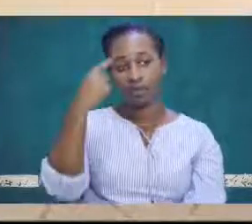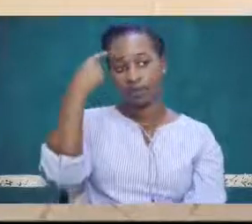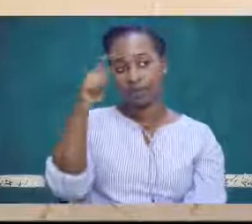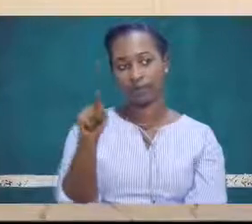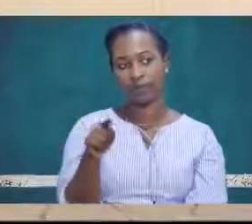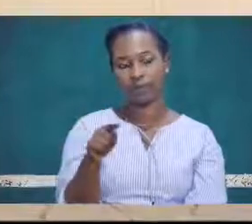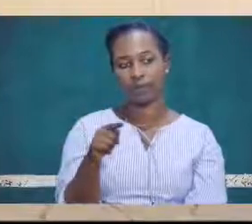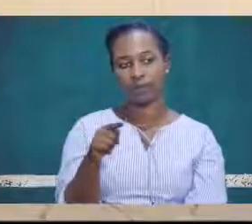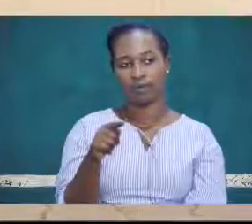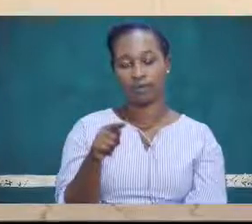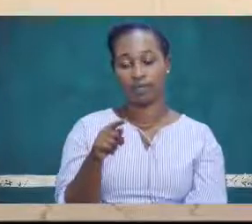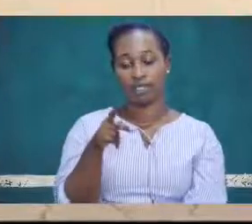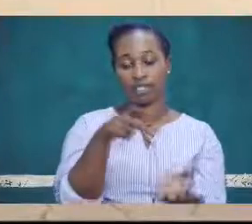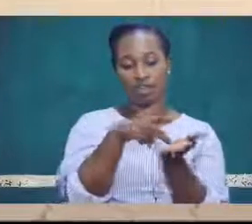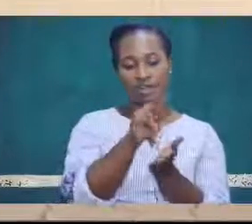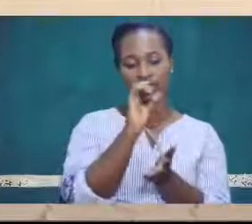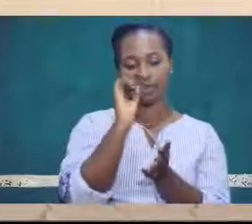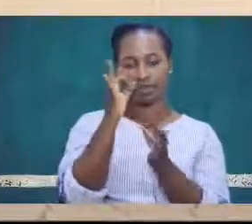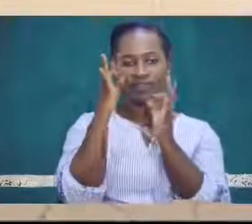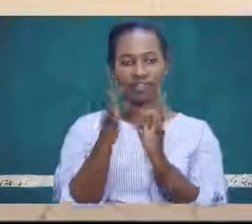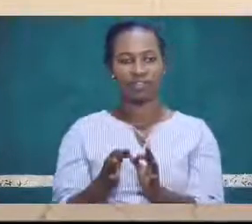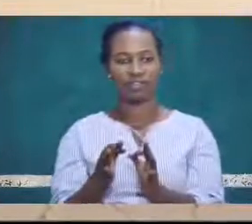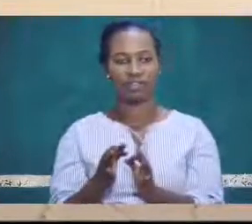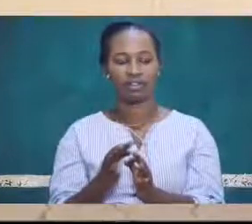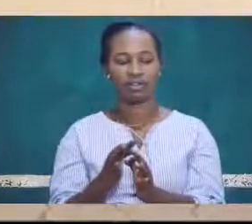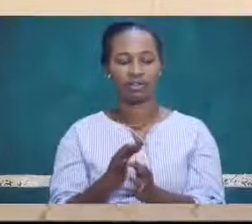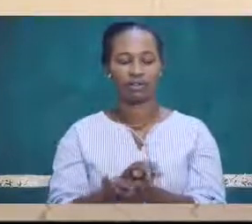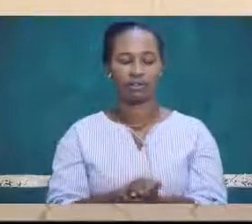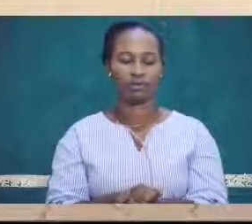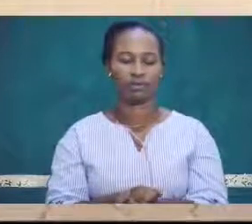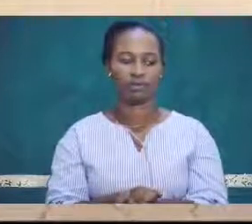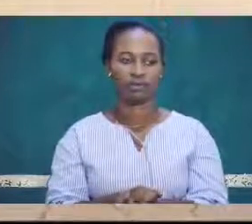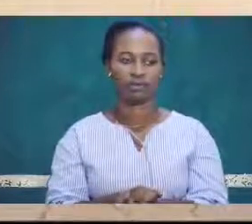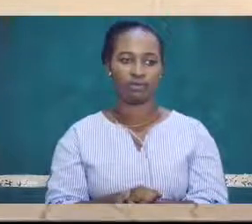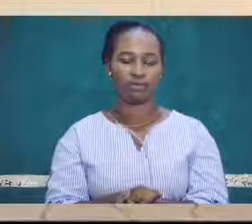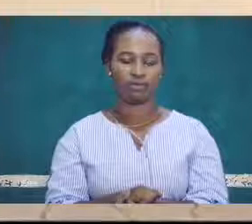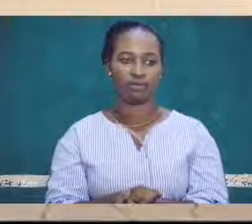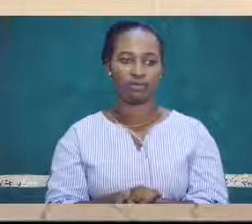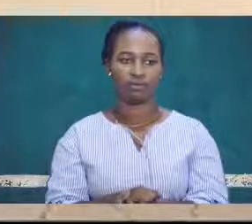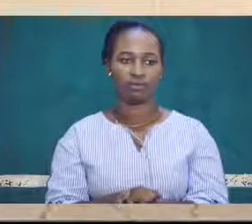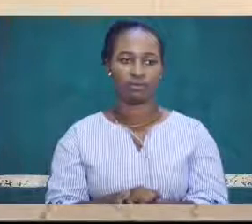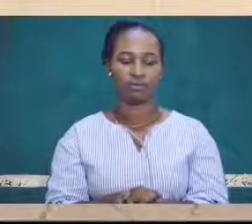for the price of a commodity, the price of